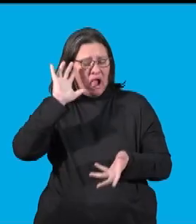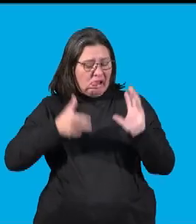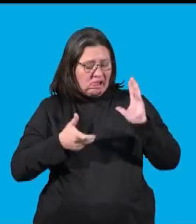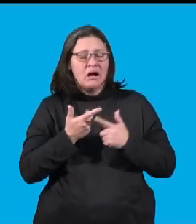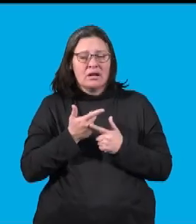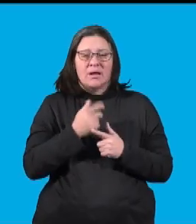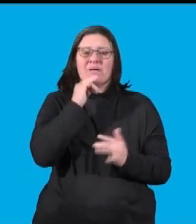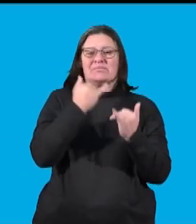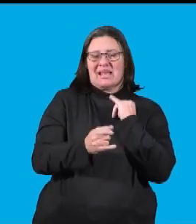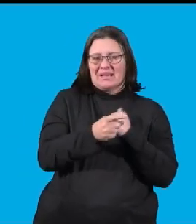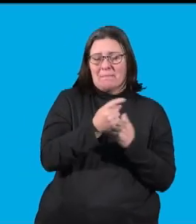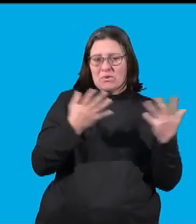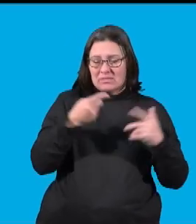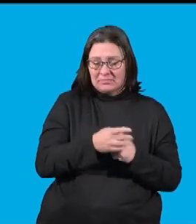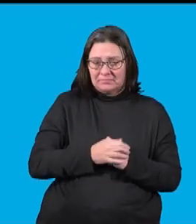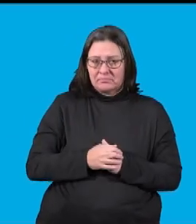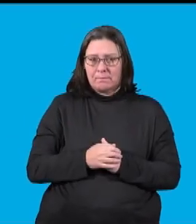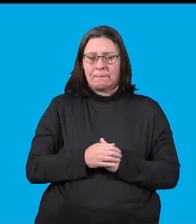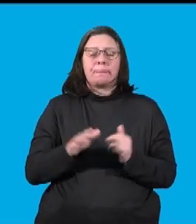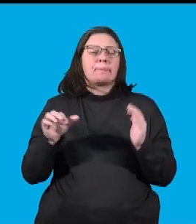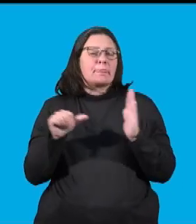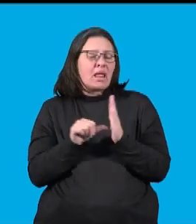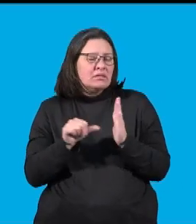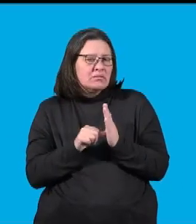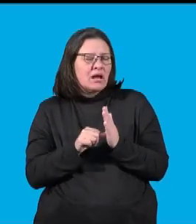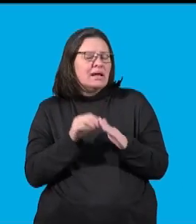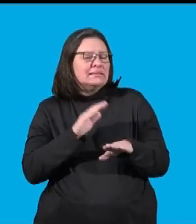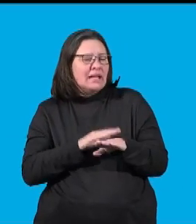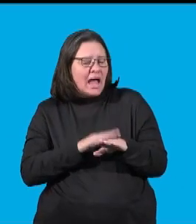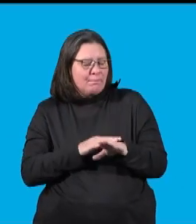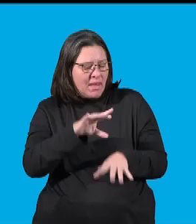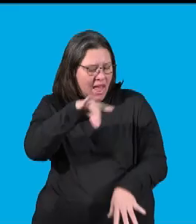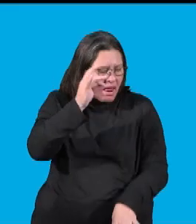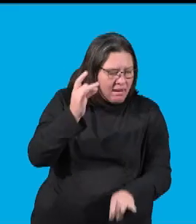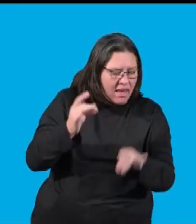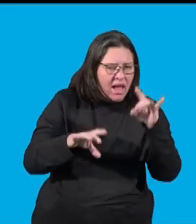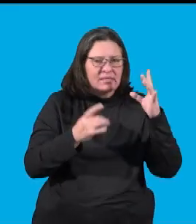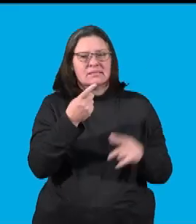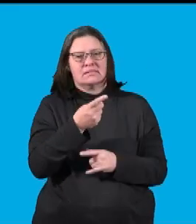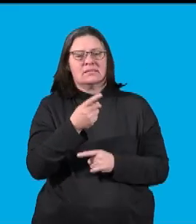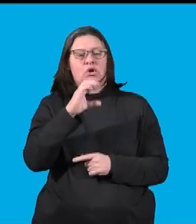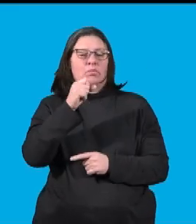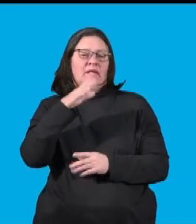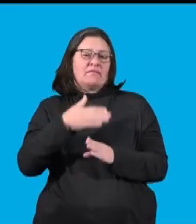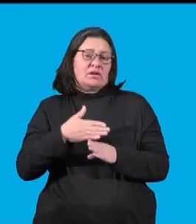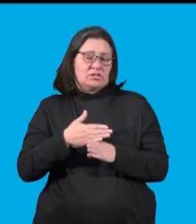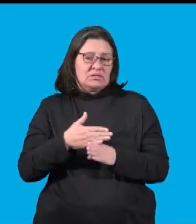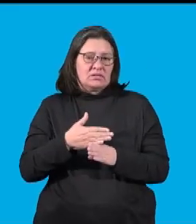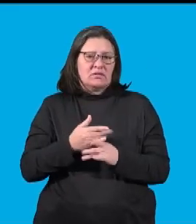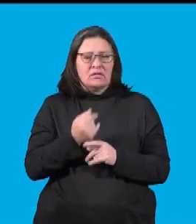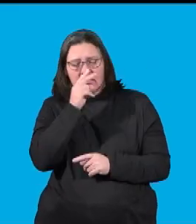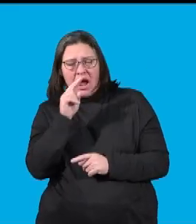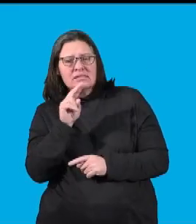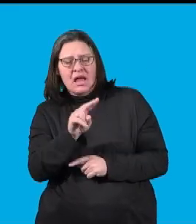more on that as we go through our questions. It's very important to spend time analyzing the cubic function